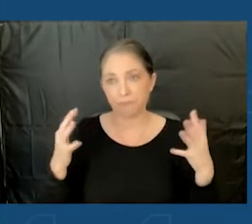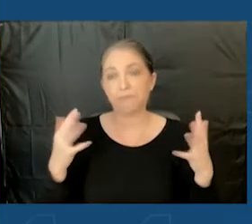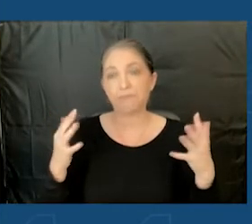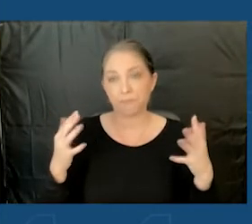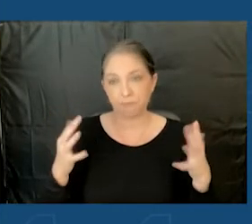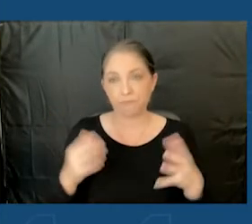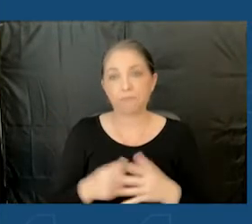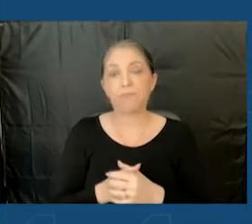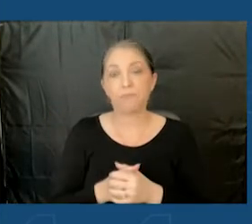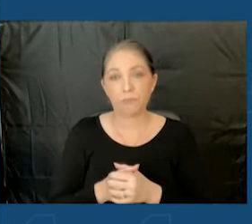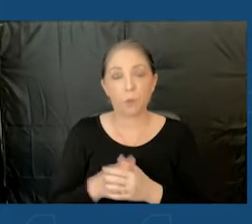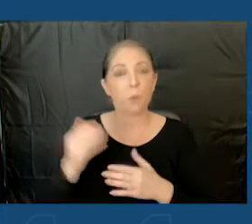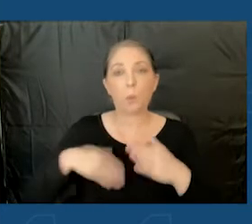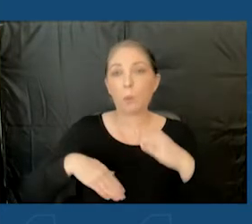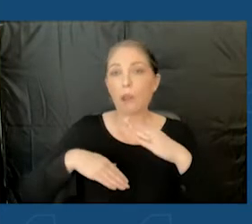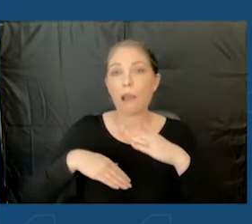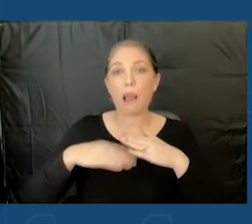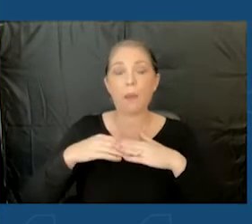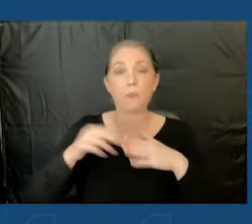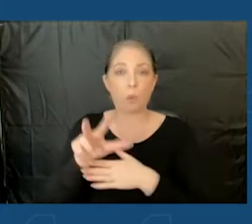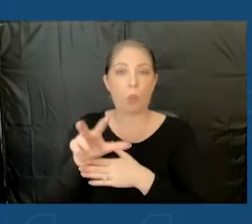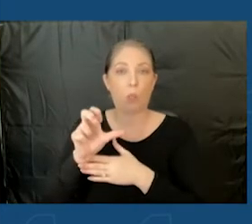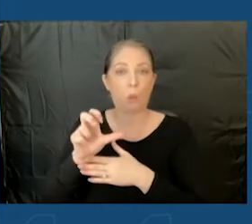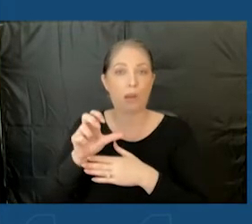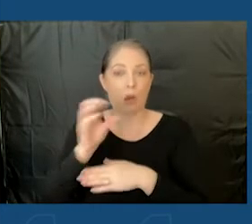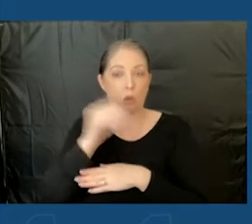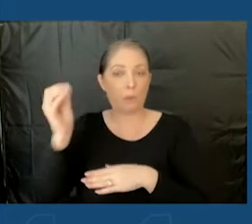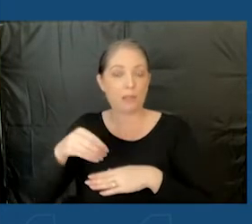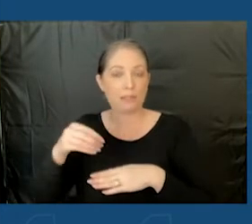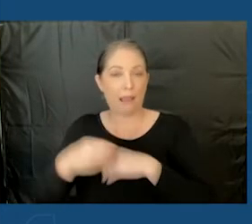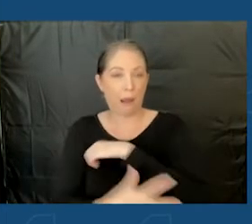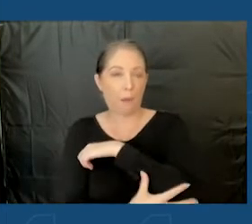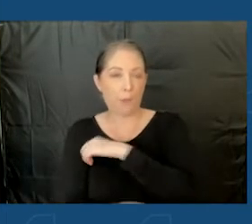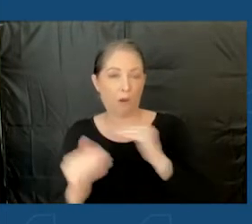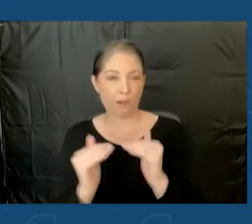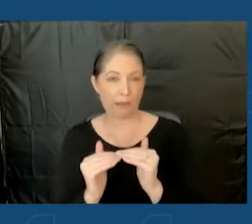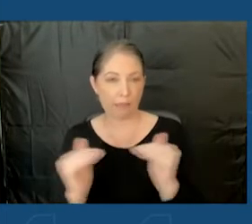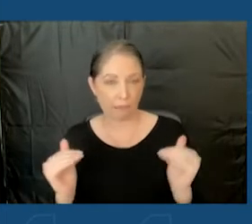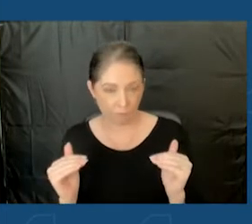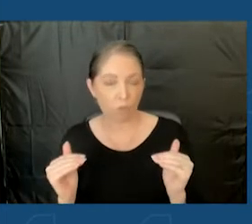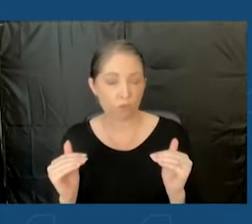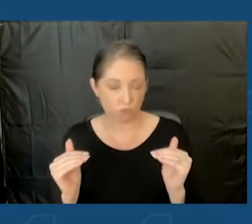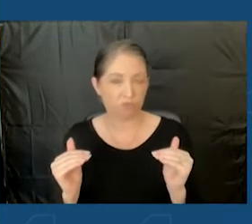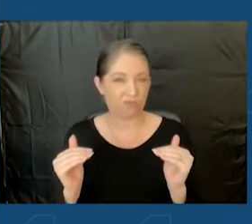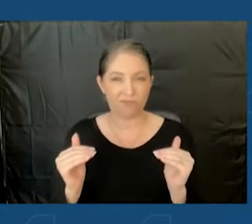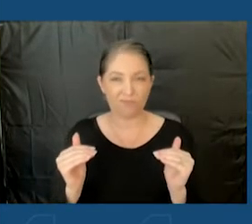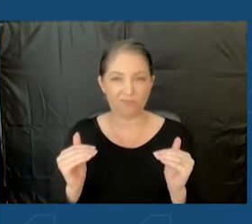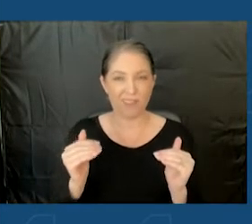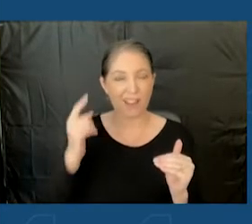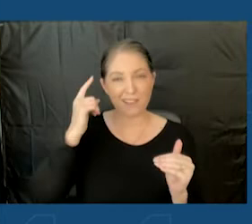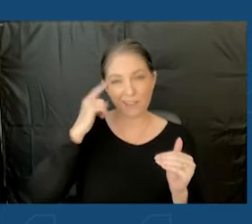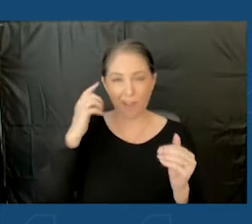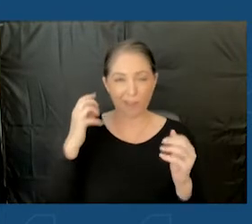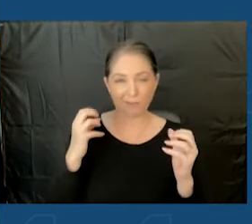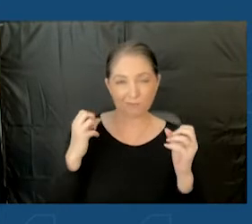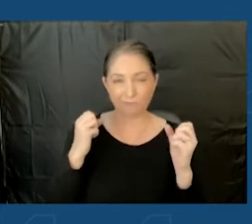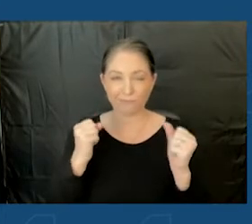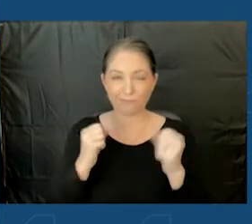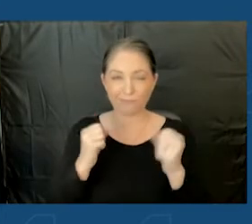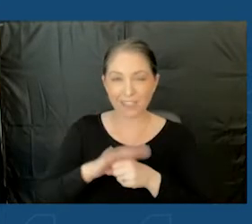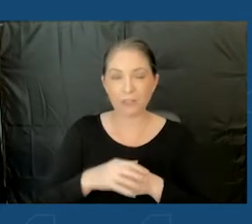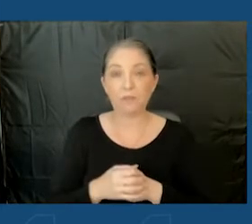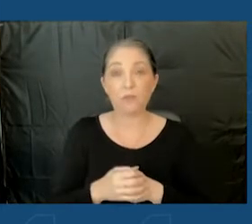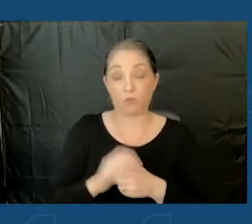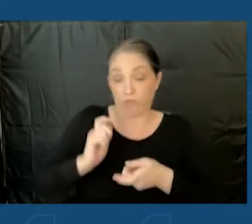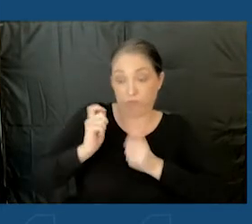We went up to 300% of the poverty level instead of some of the earlier proposals that I just did not think were bold enough. So we made all these